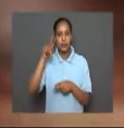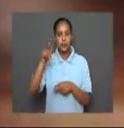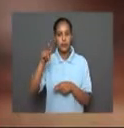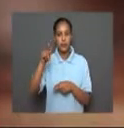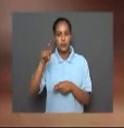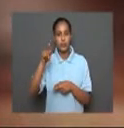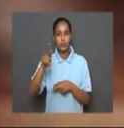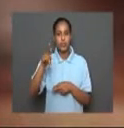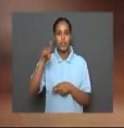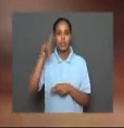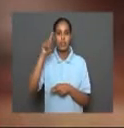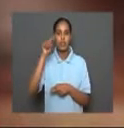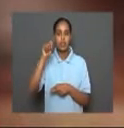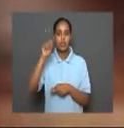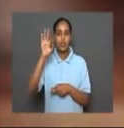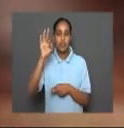polytetrafluoroethylene, or